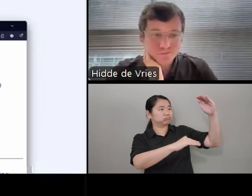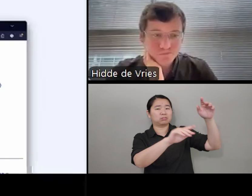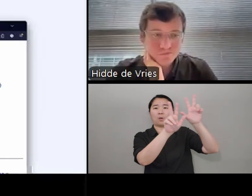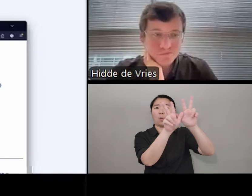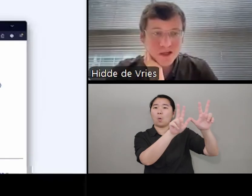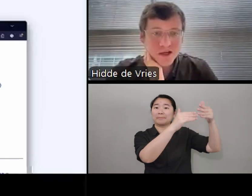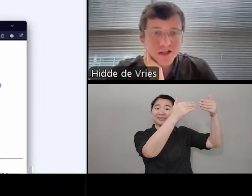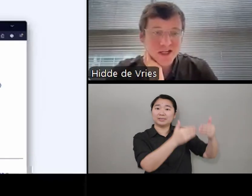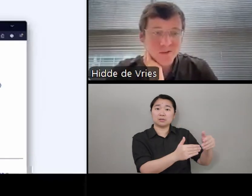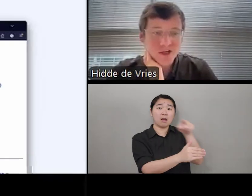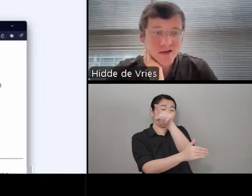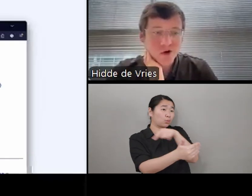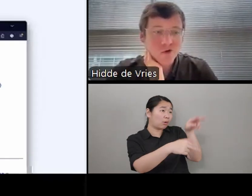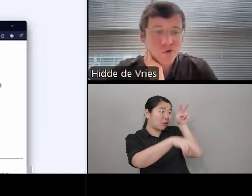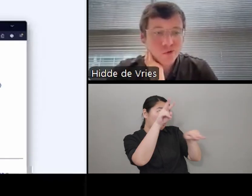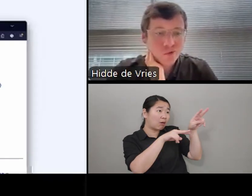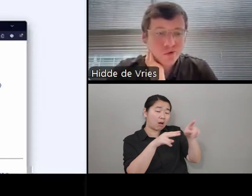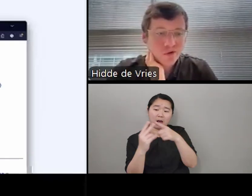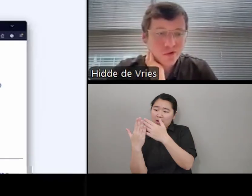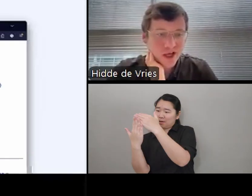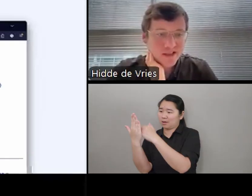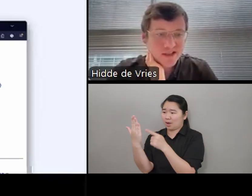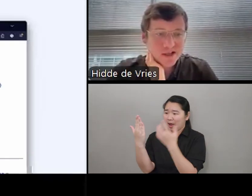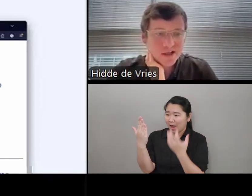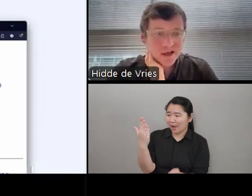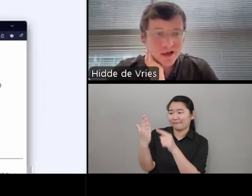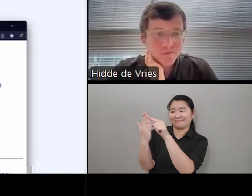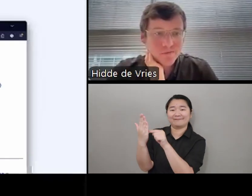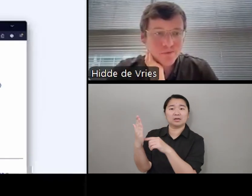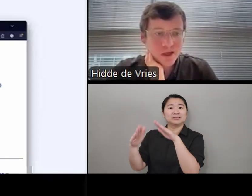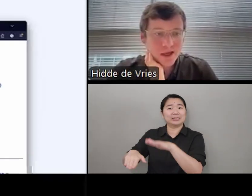And this helps you kind of go through that.